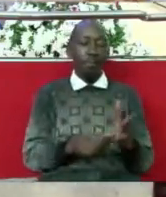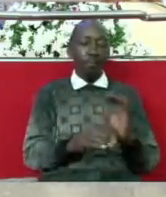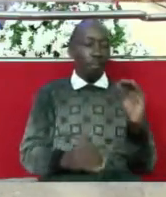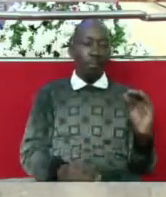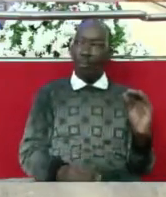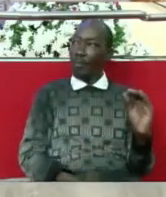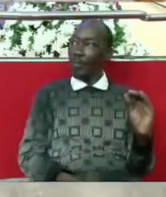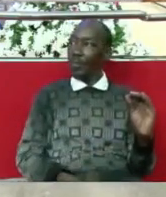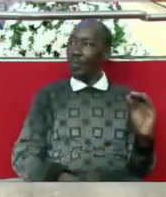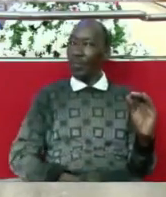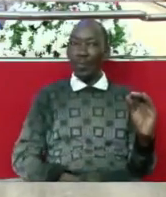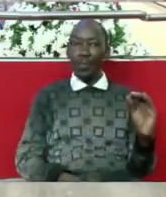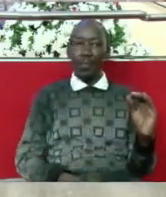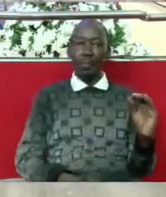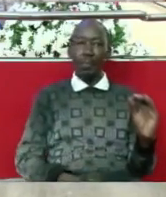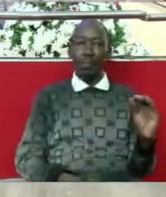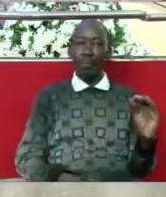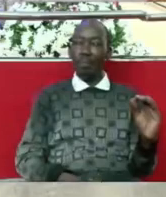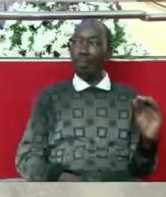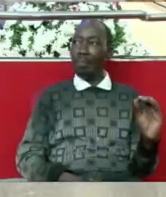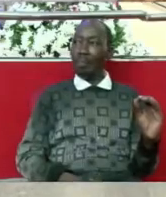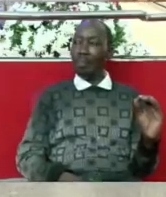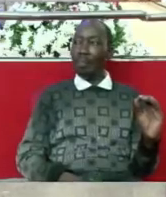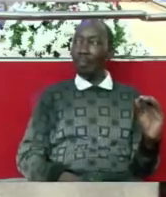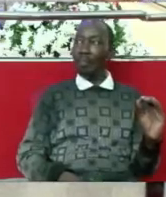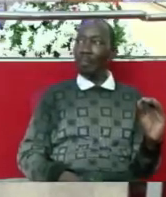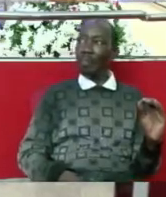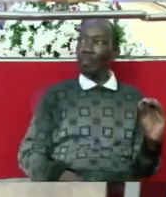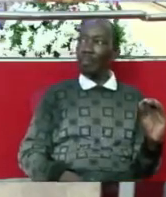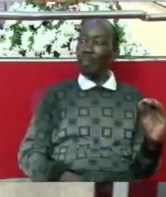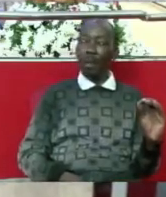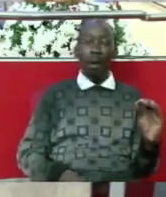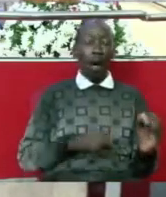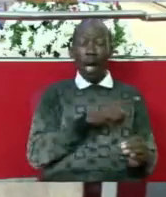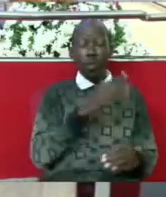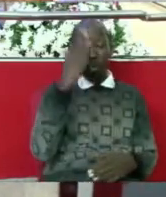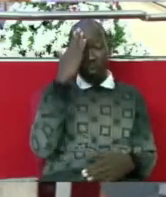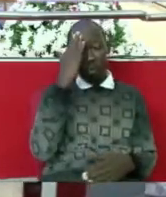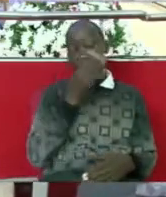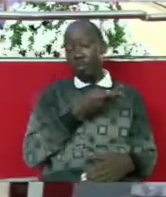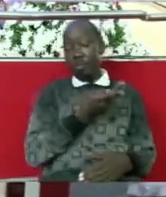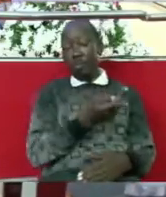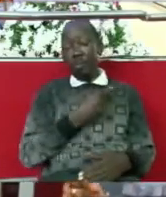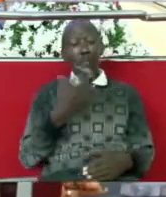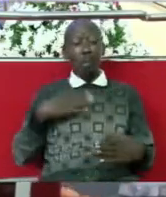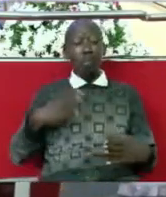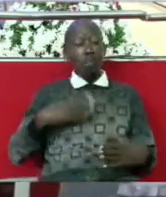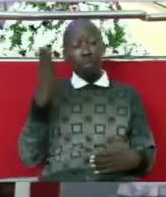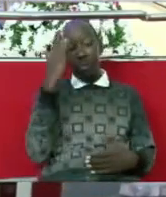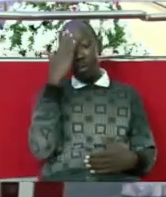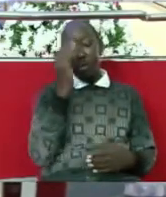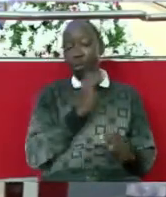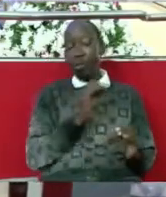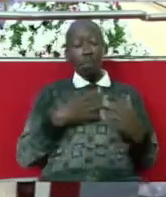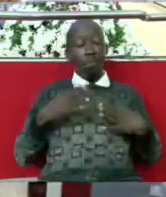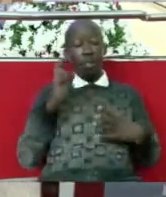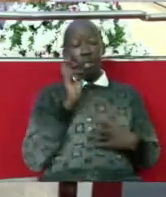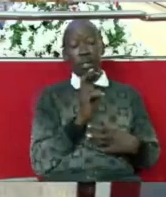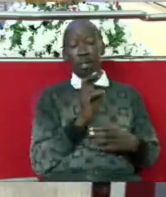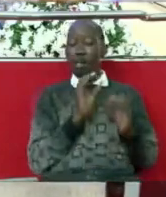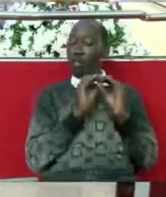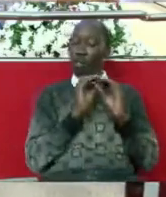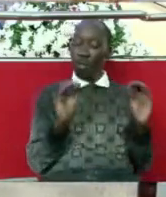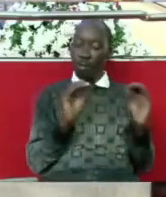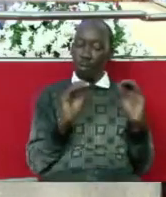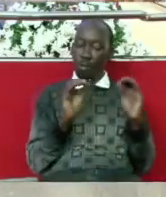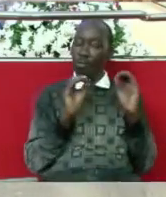uhusiano na kwa sababu kila mmoja kila mtu mwingine anafanya haya mambo. And you know hata hatutajulikana, hakuna mtu anatuona. There is nobody who will